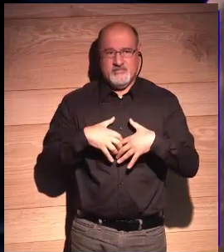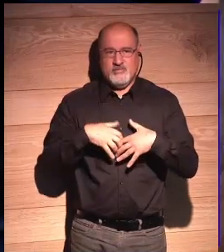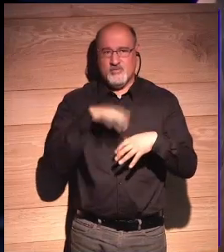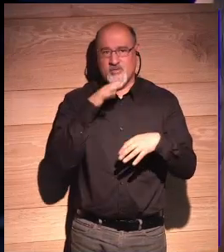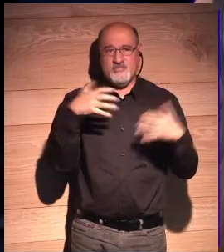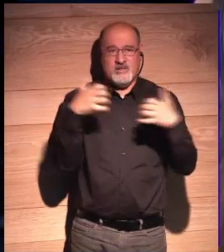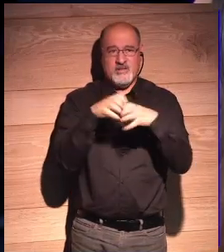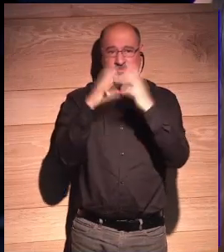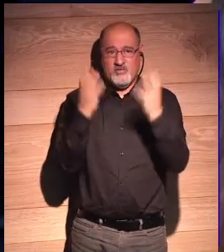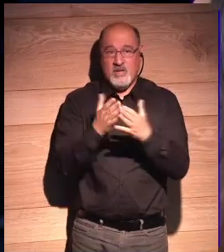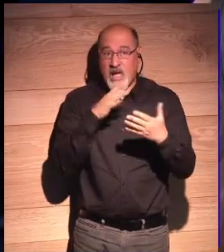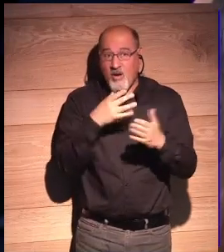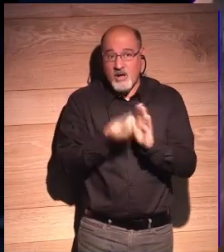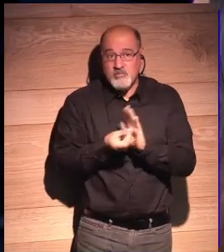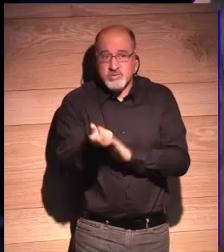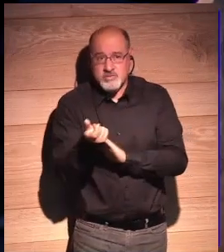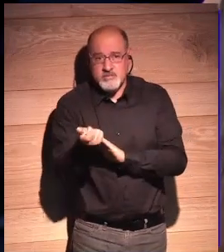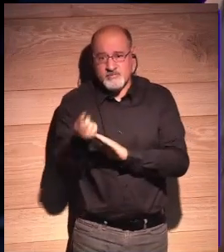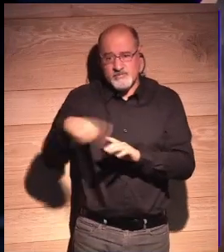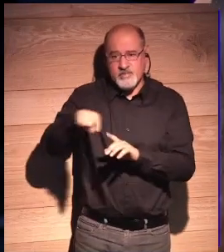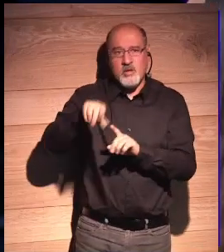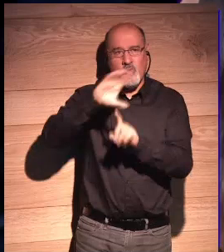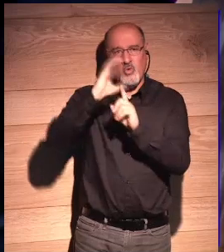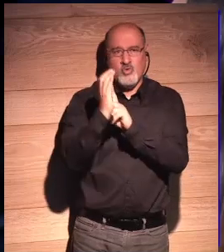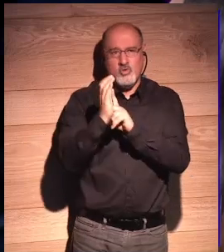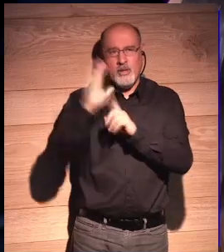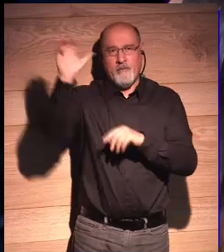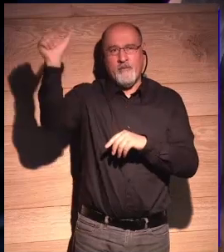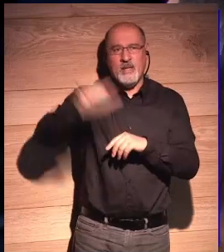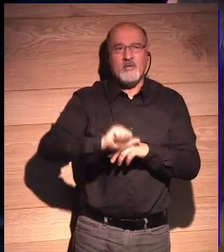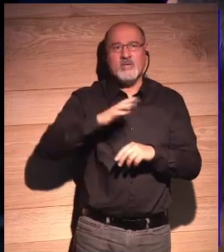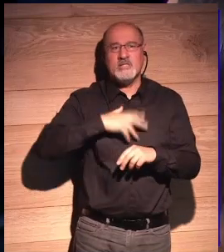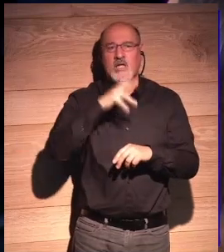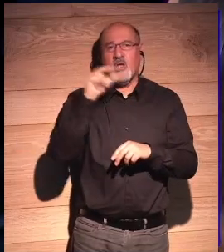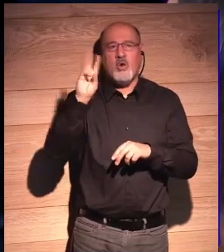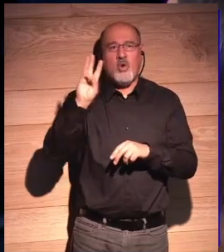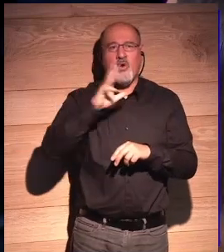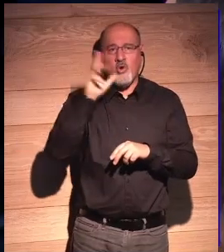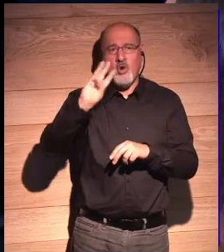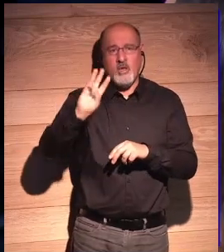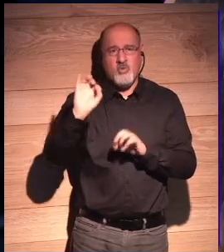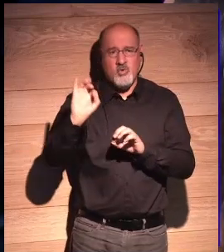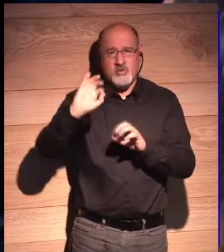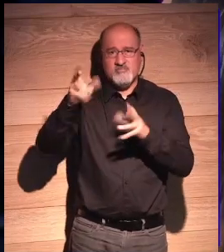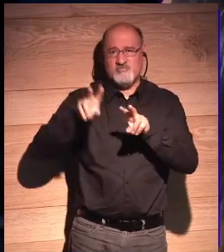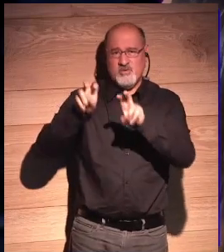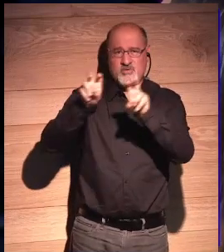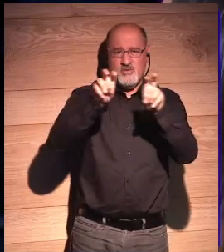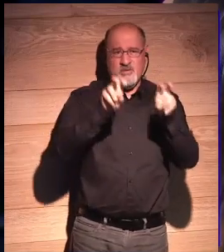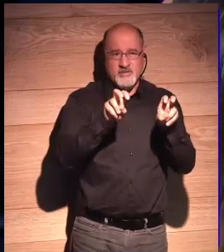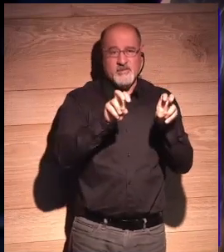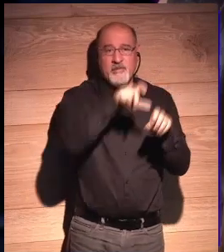these Hollywood movies, film noir and things like that really had these characters that were haunted